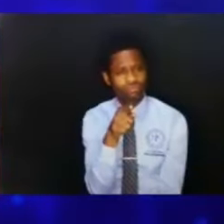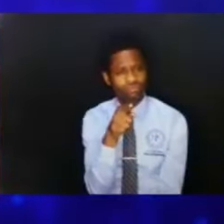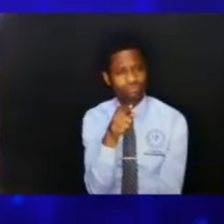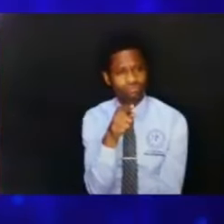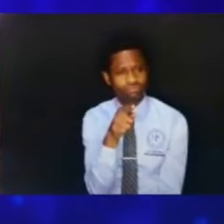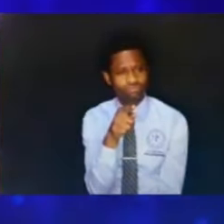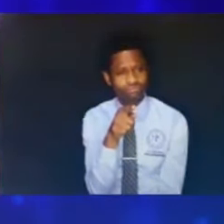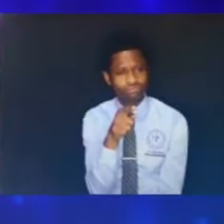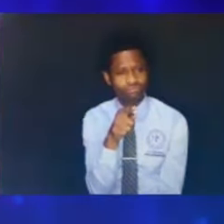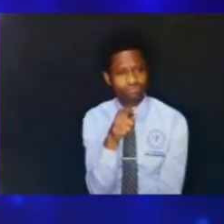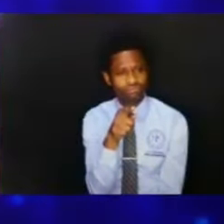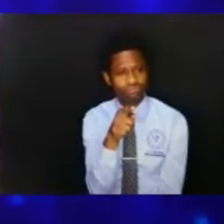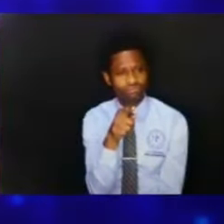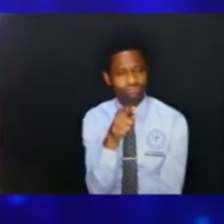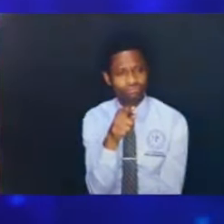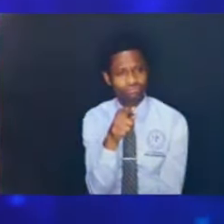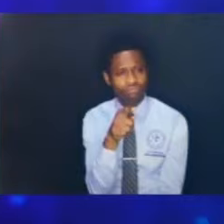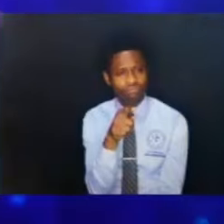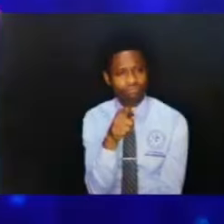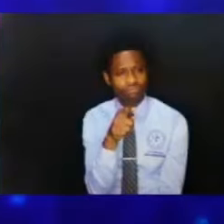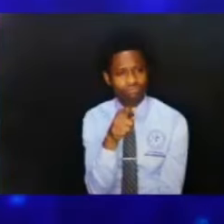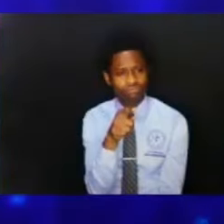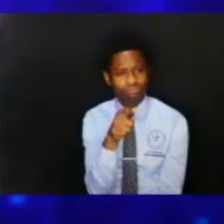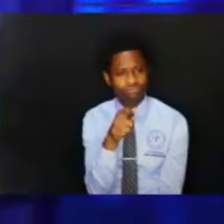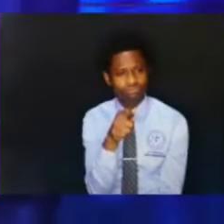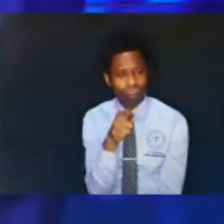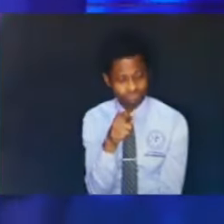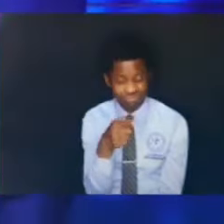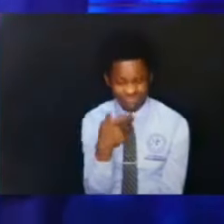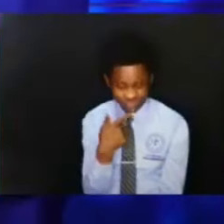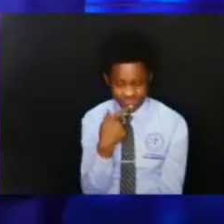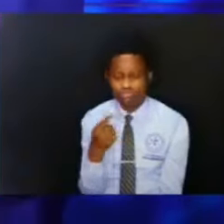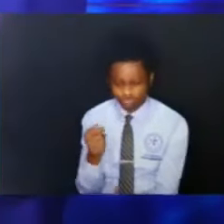against. And I'm saying that people have things